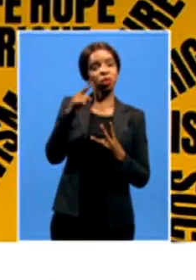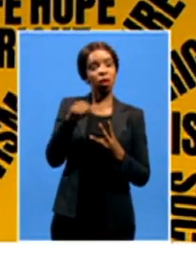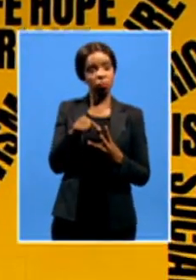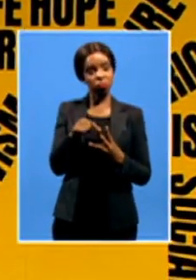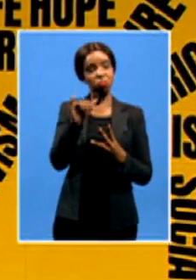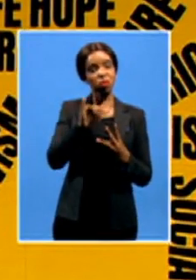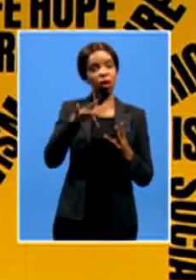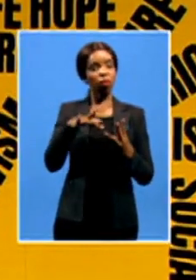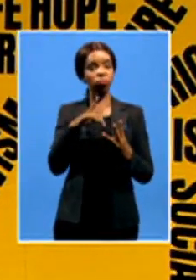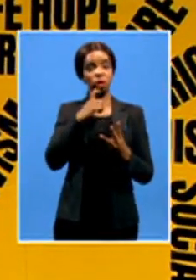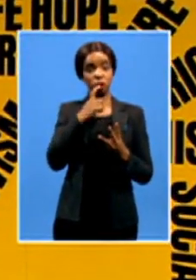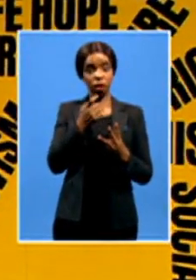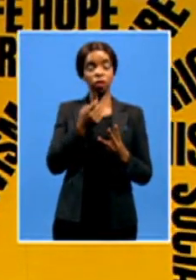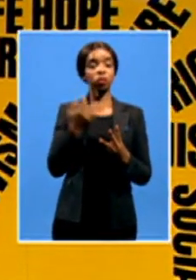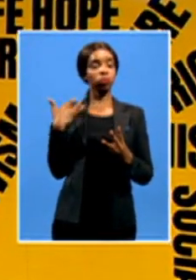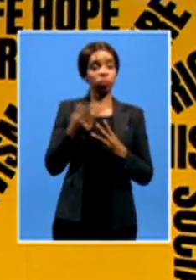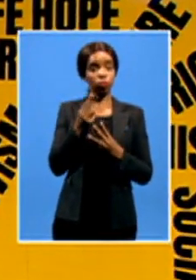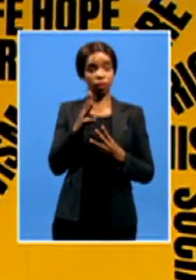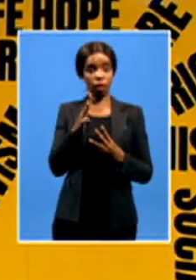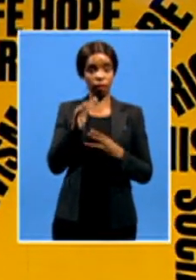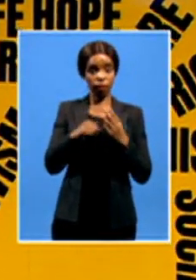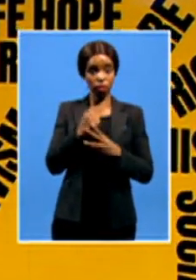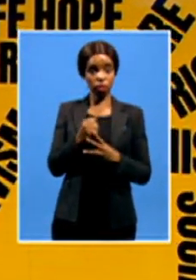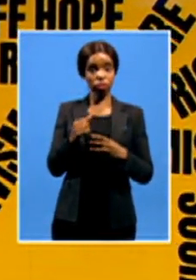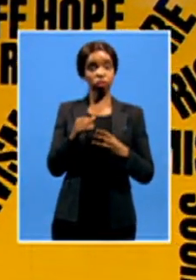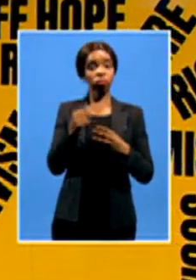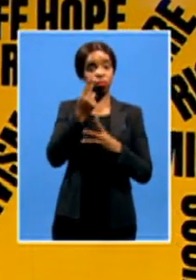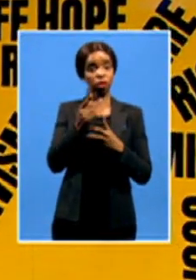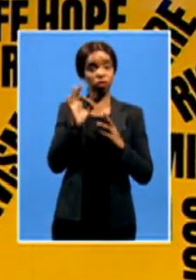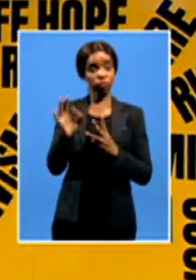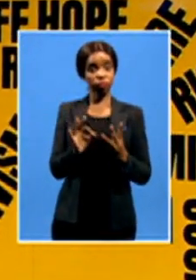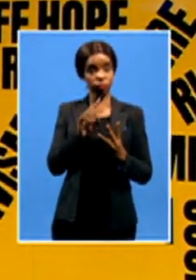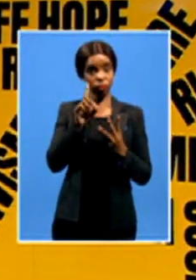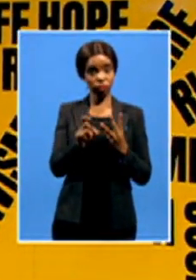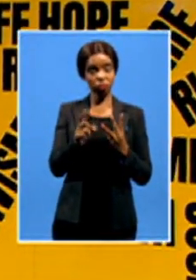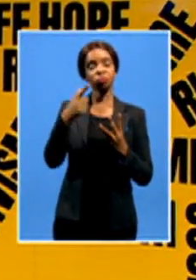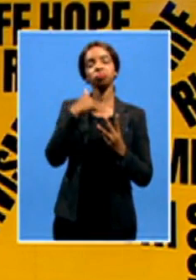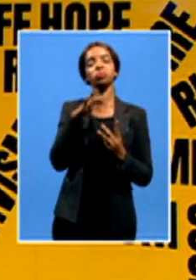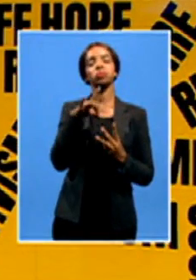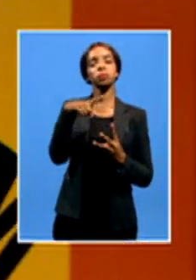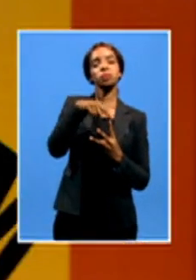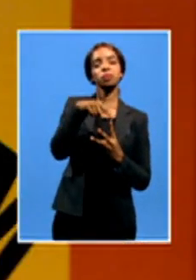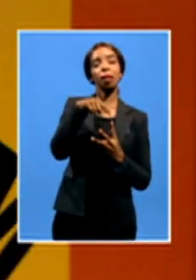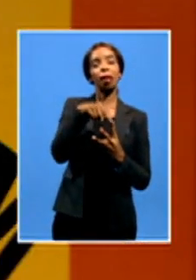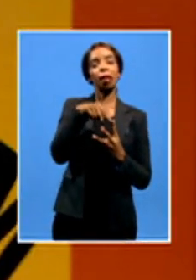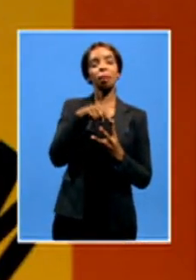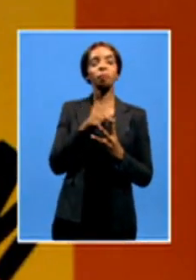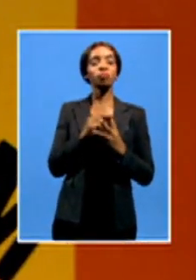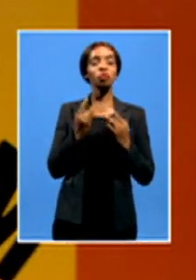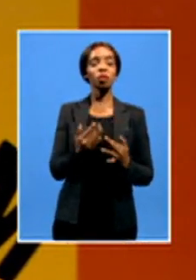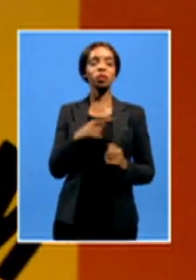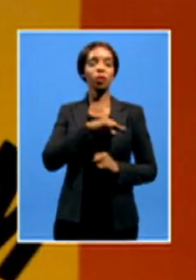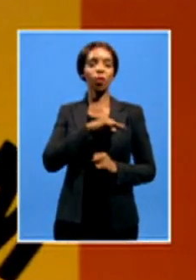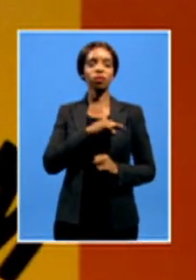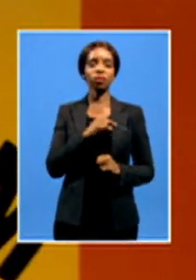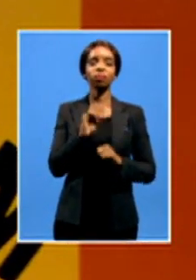been good for the arts? Green is yes, yellow is maybe, red is no. I will go with green. Because